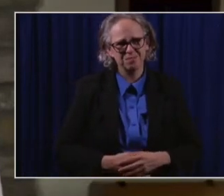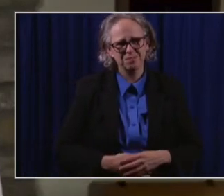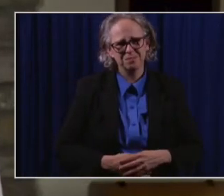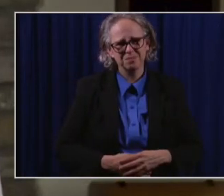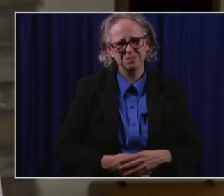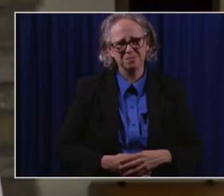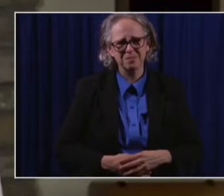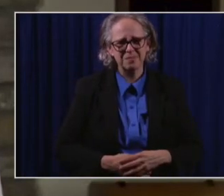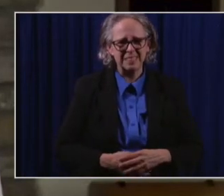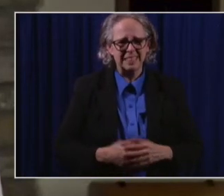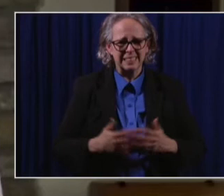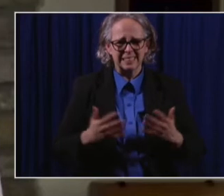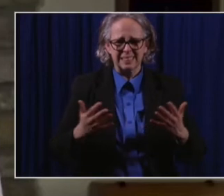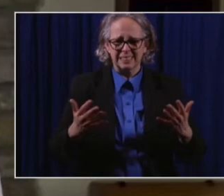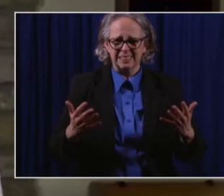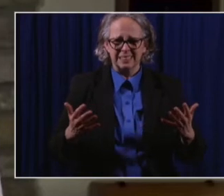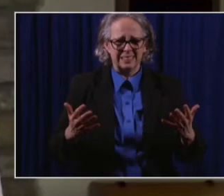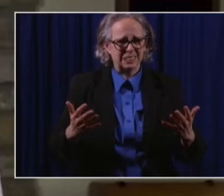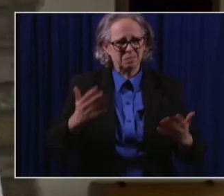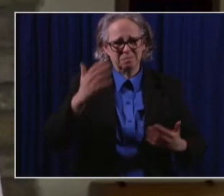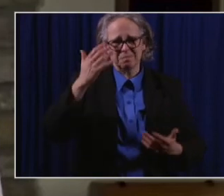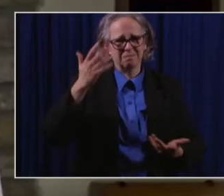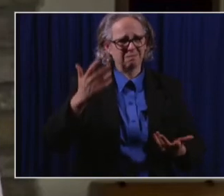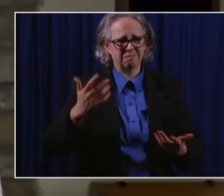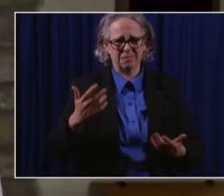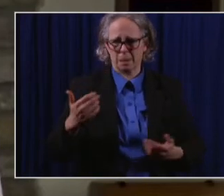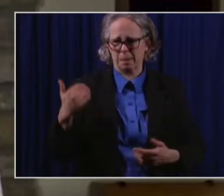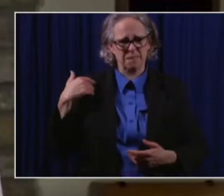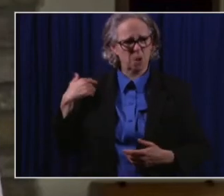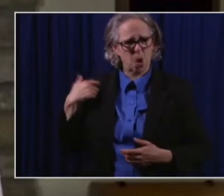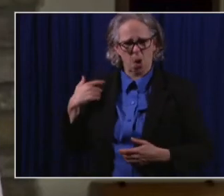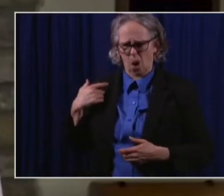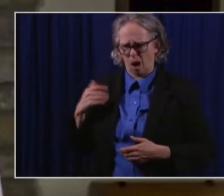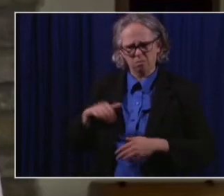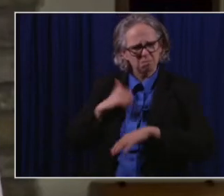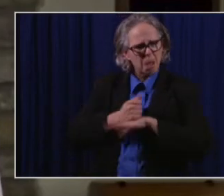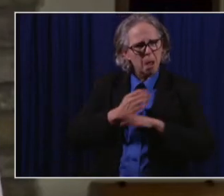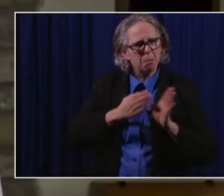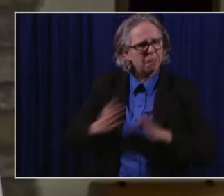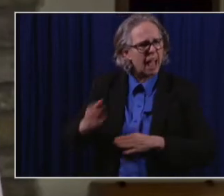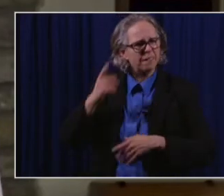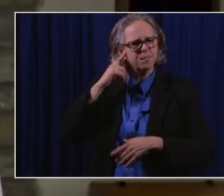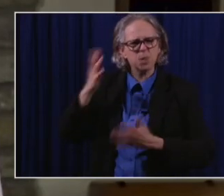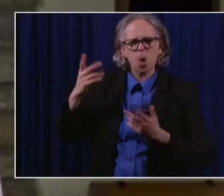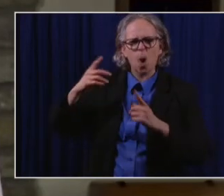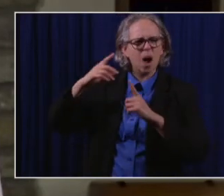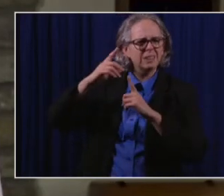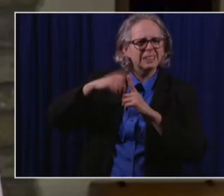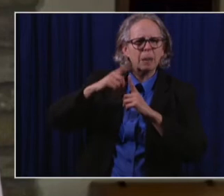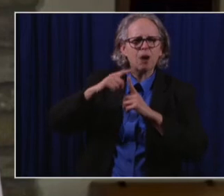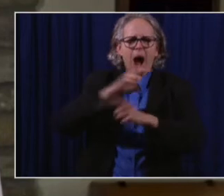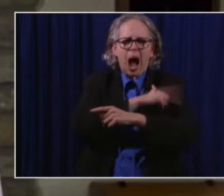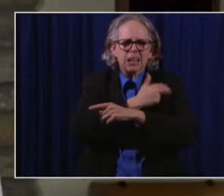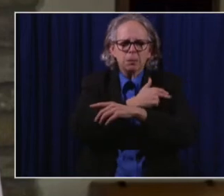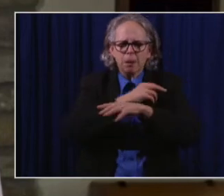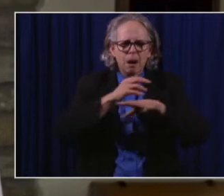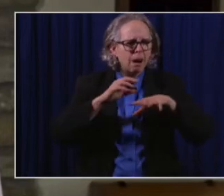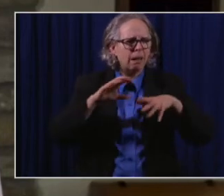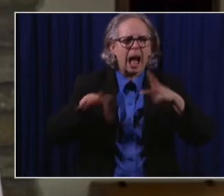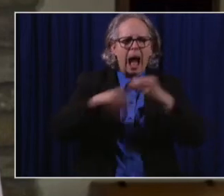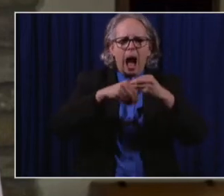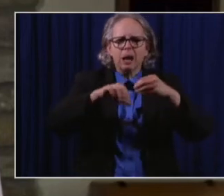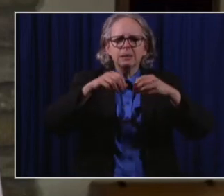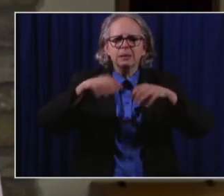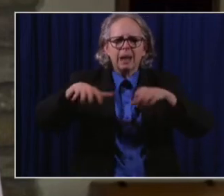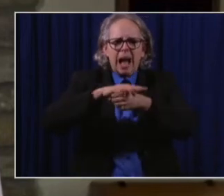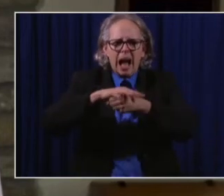You know, we had a build out of hospitals that we didn't need. Everybody's still got their plan. Everybody's still ready to